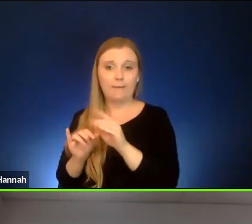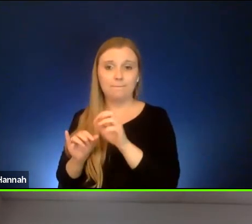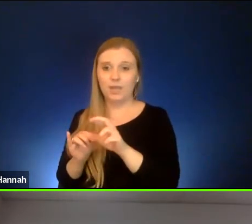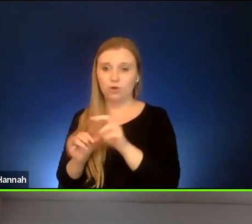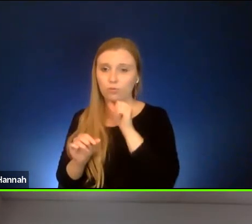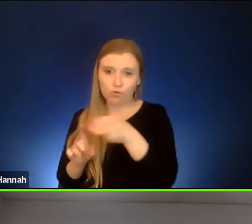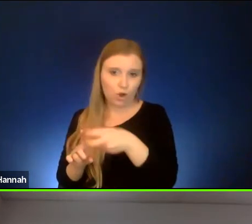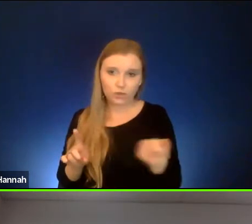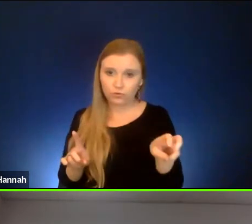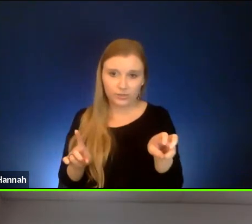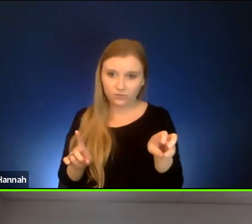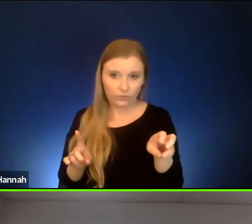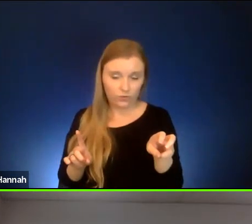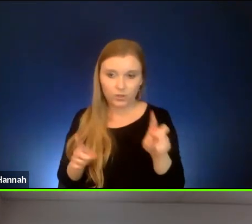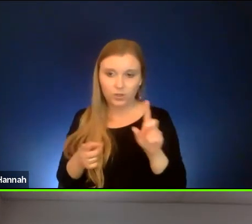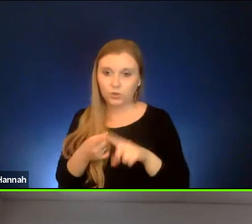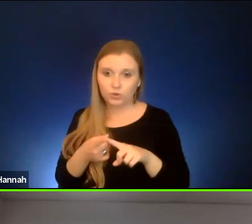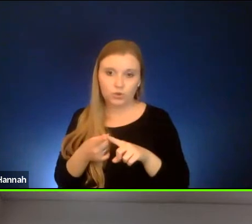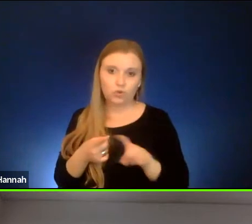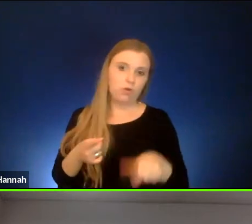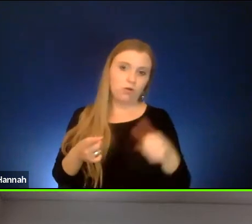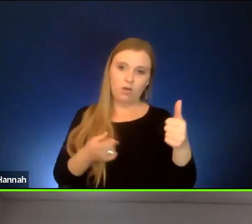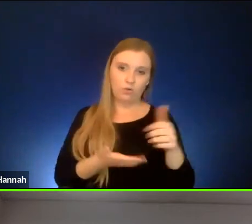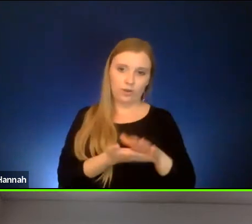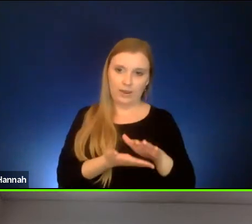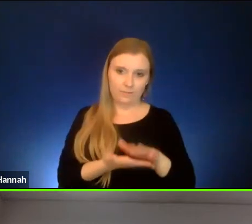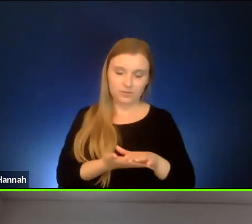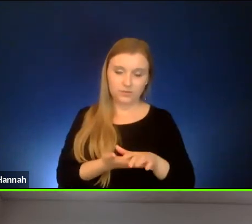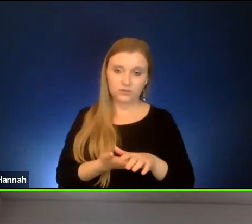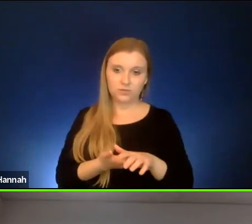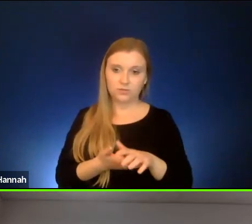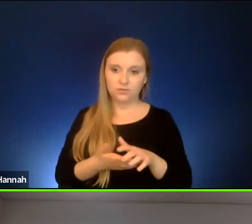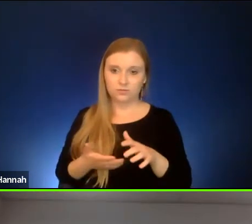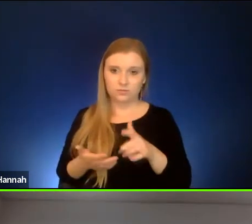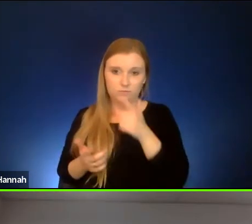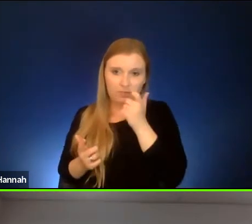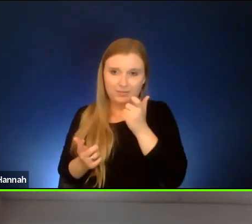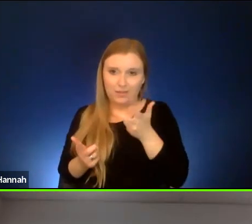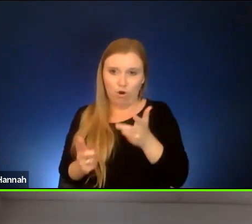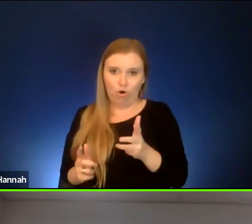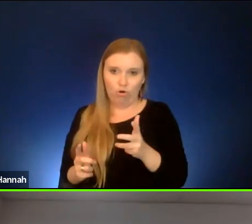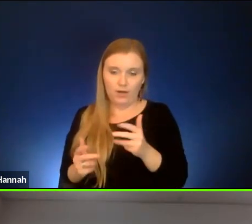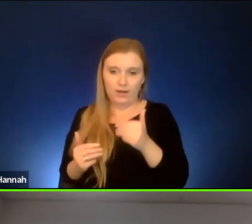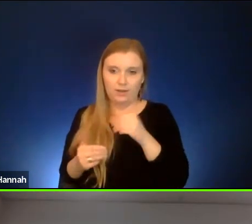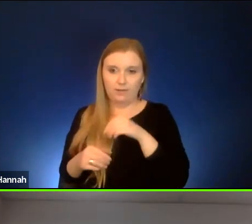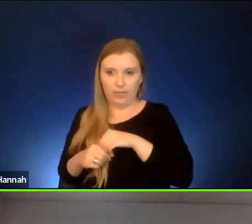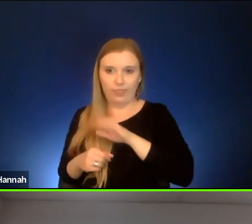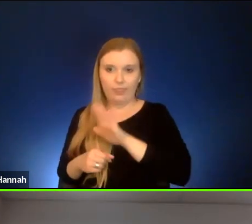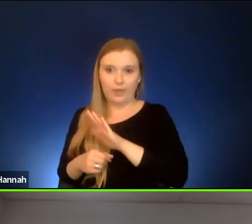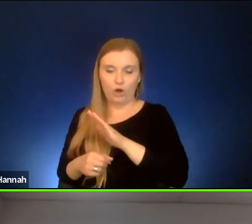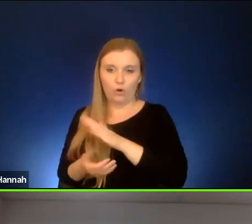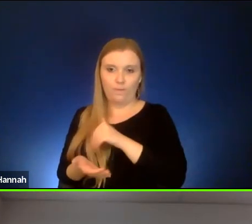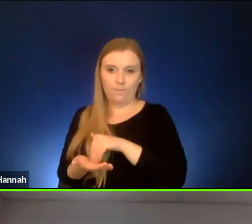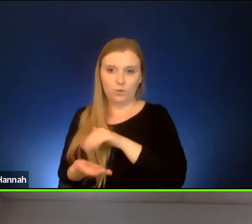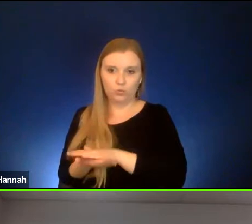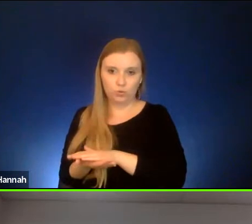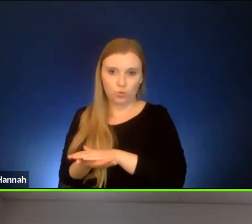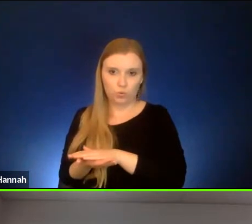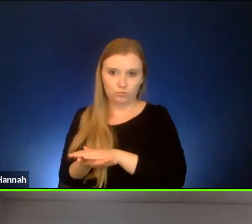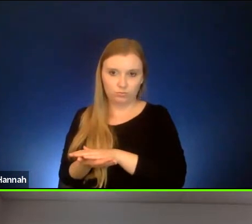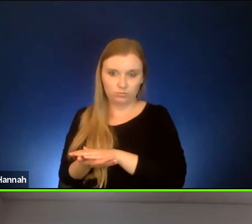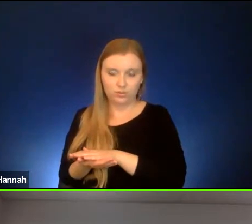transferred to another campus because they're already in their middle school campus. If